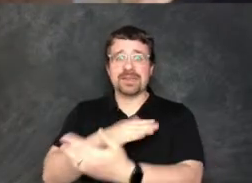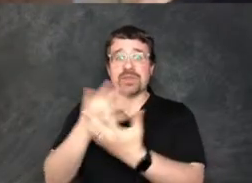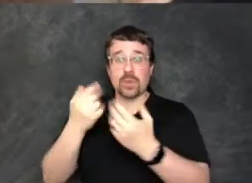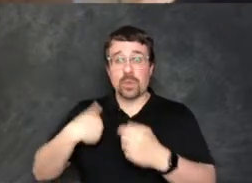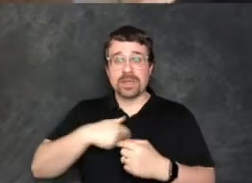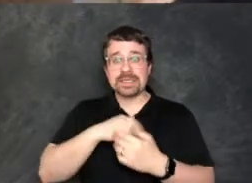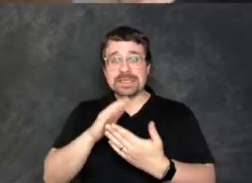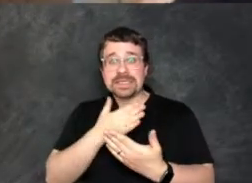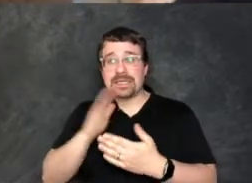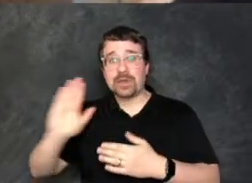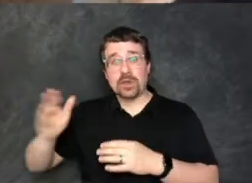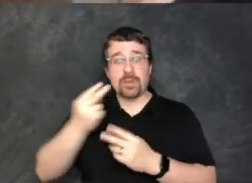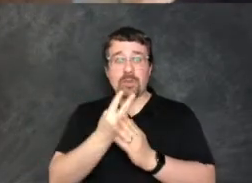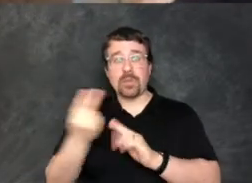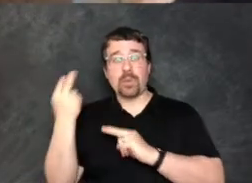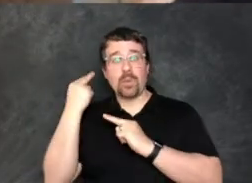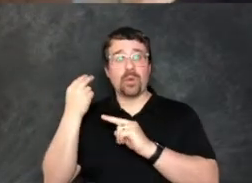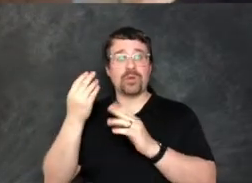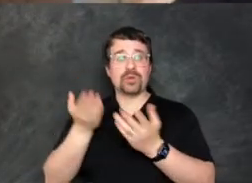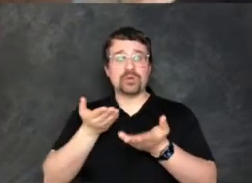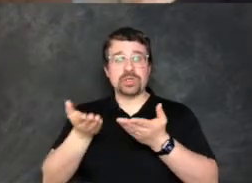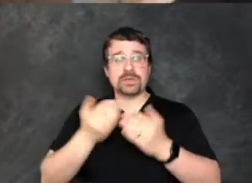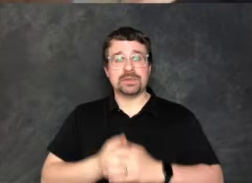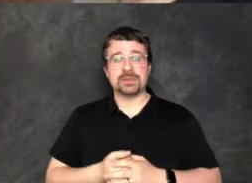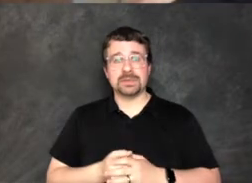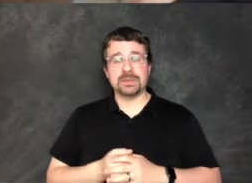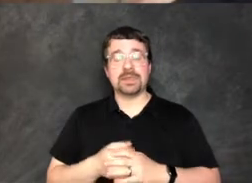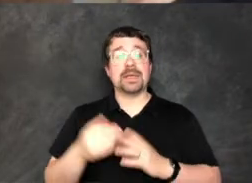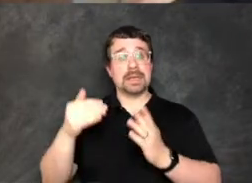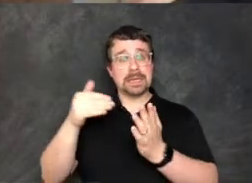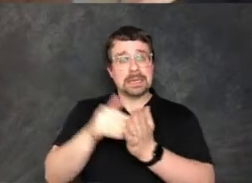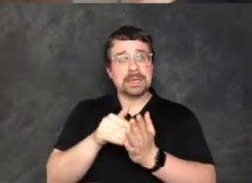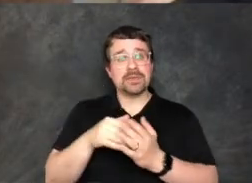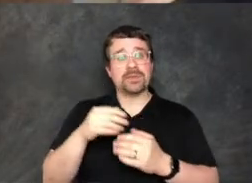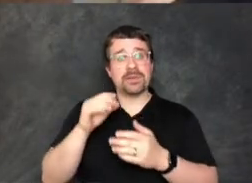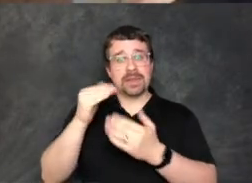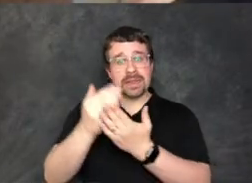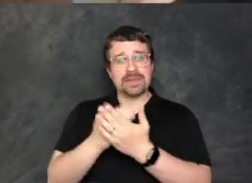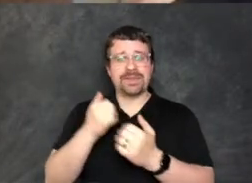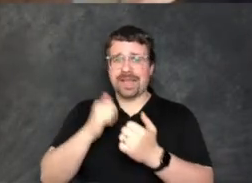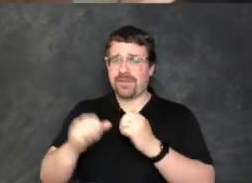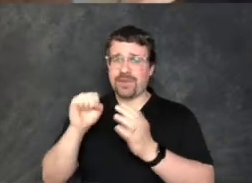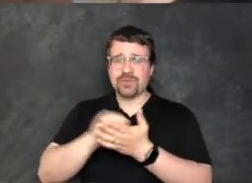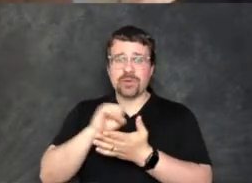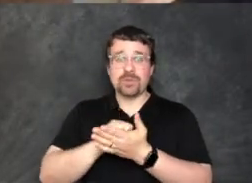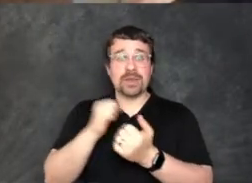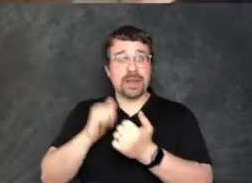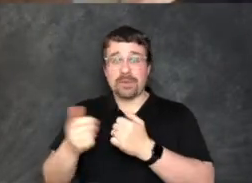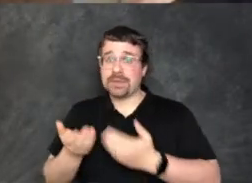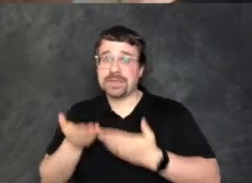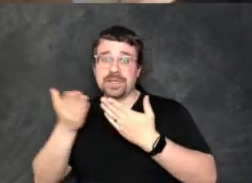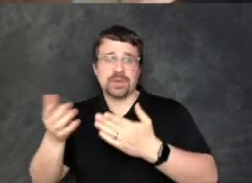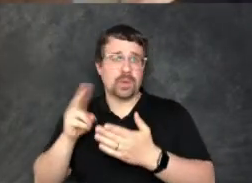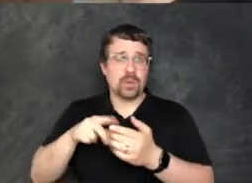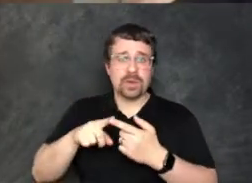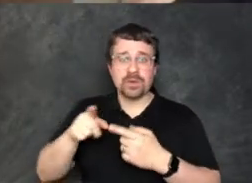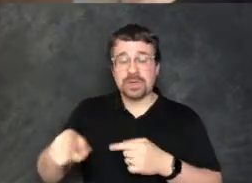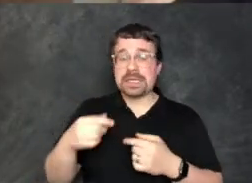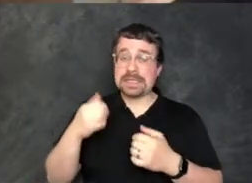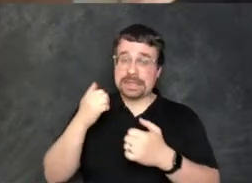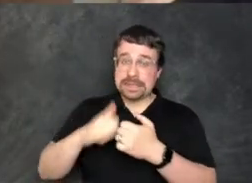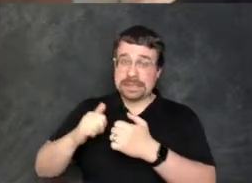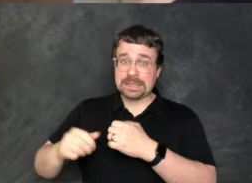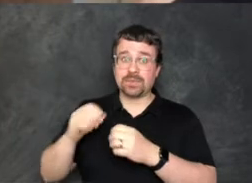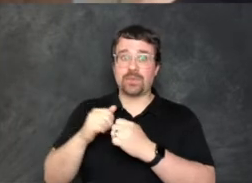50 hymns she wanted us to sing at her memorial service, and another list of every scripture anyone had